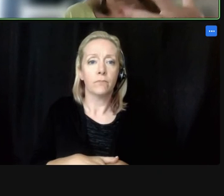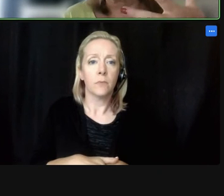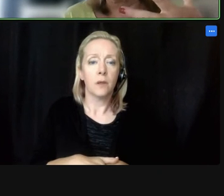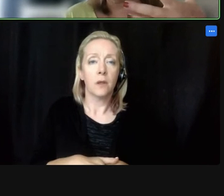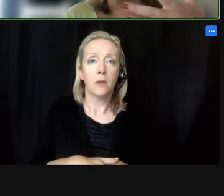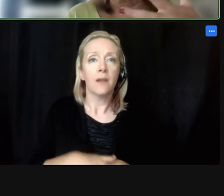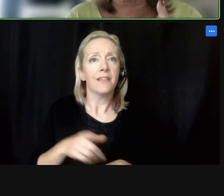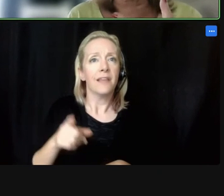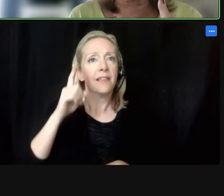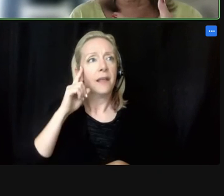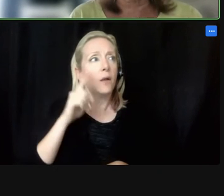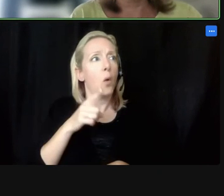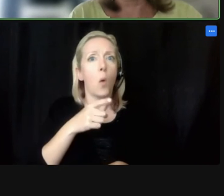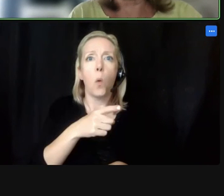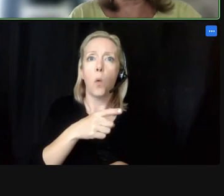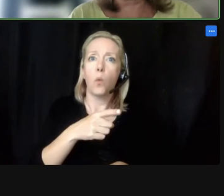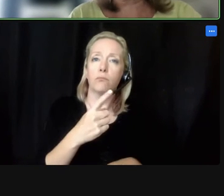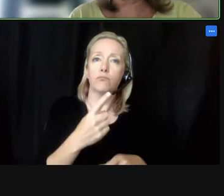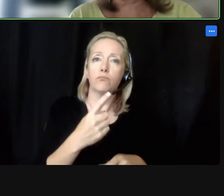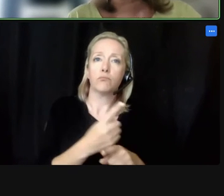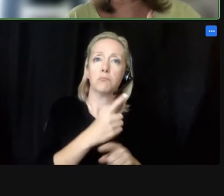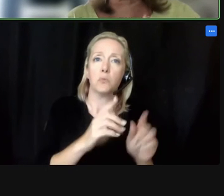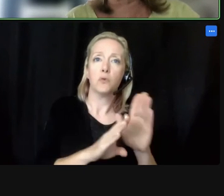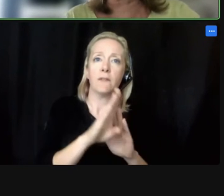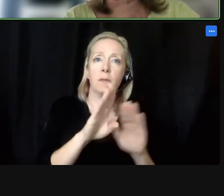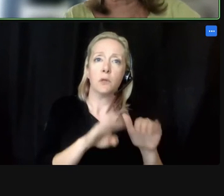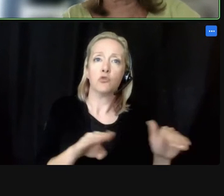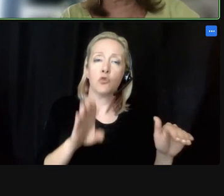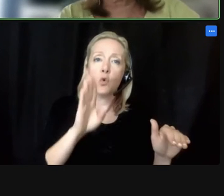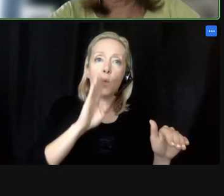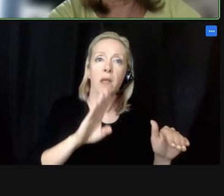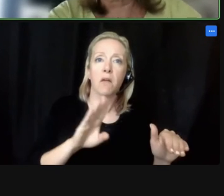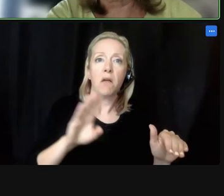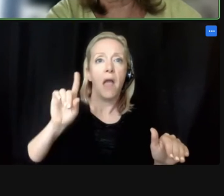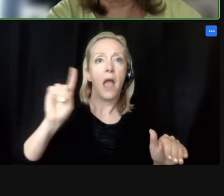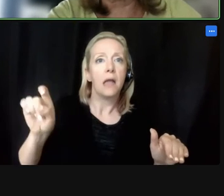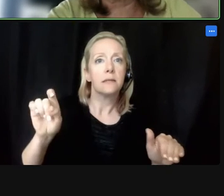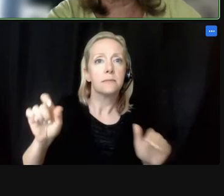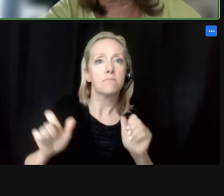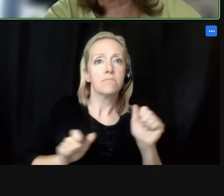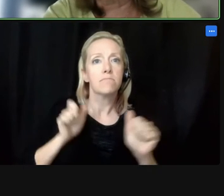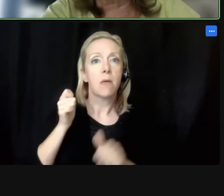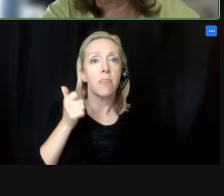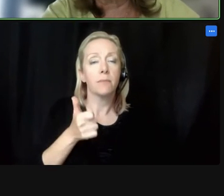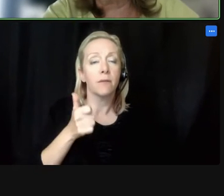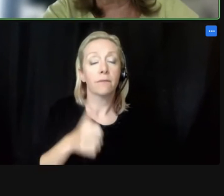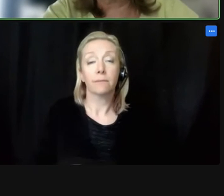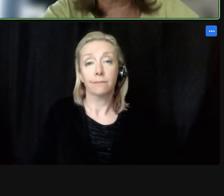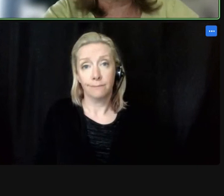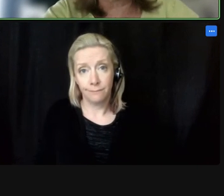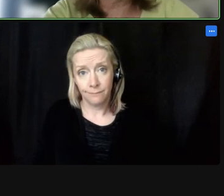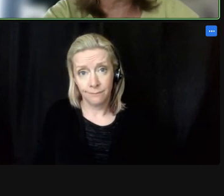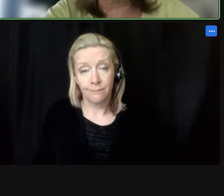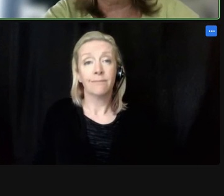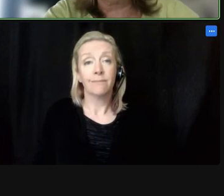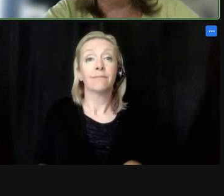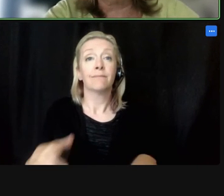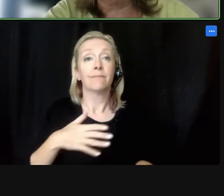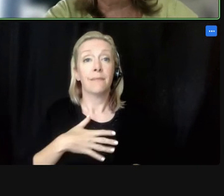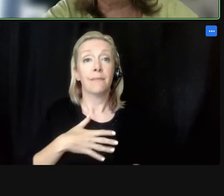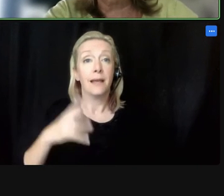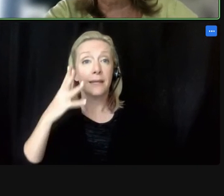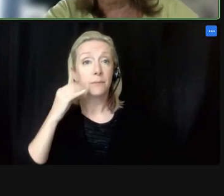initiate the conversation. I can tell you from having my own children as well as